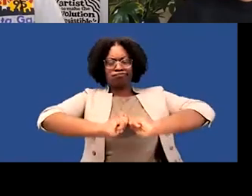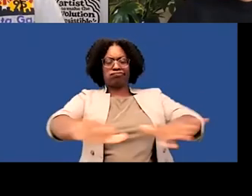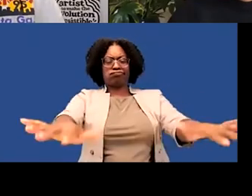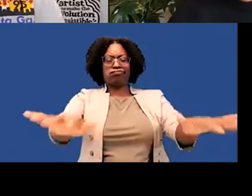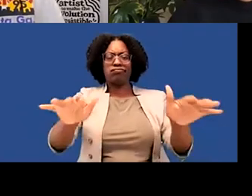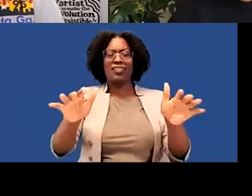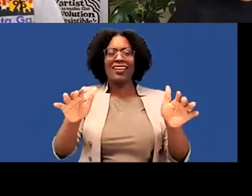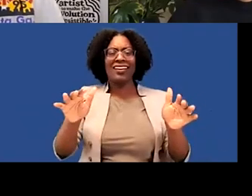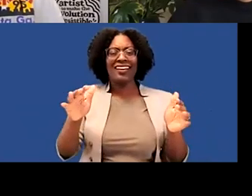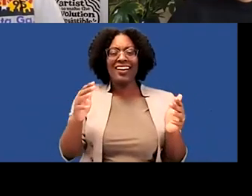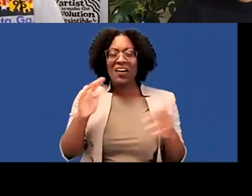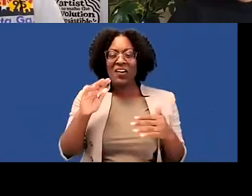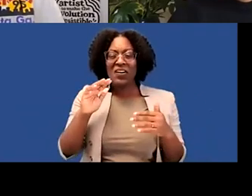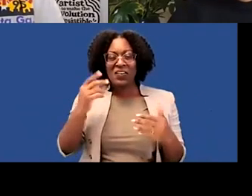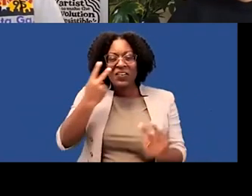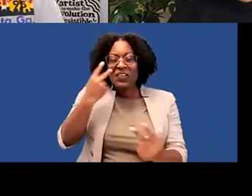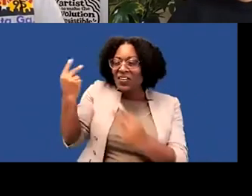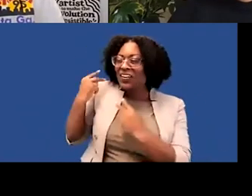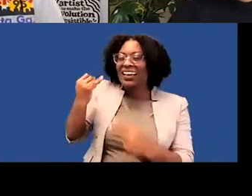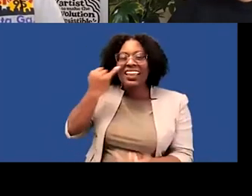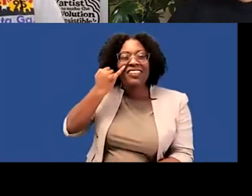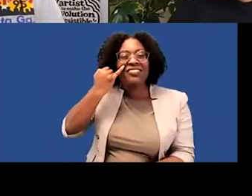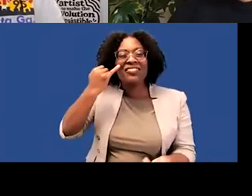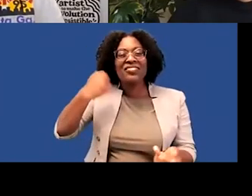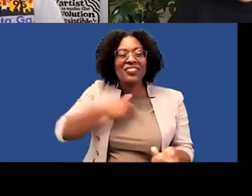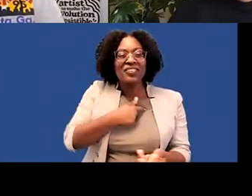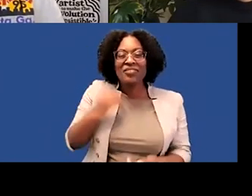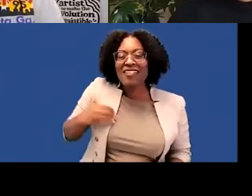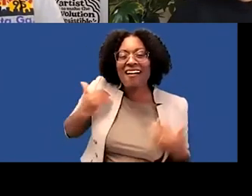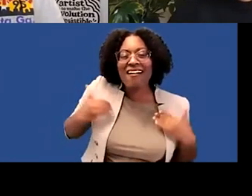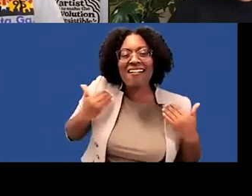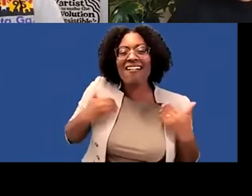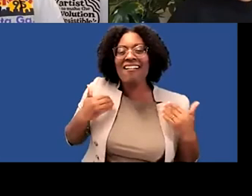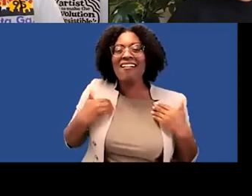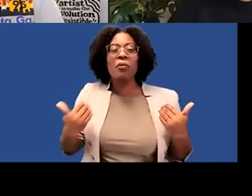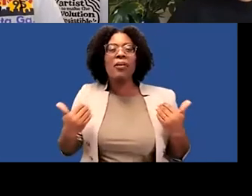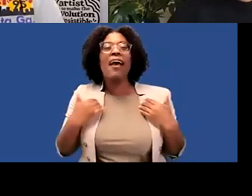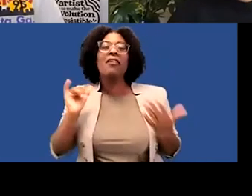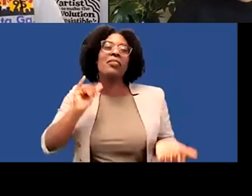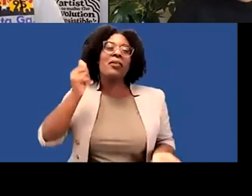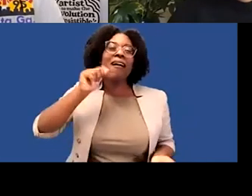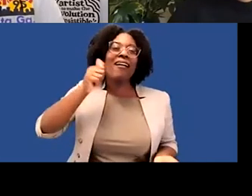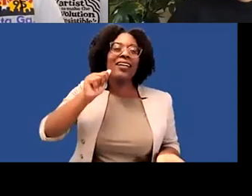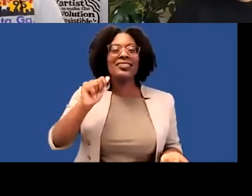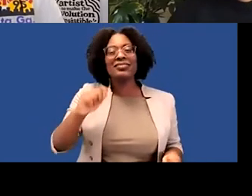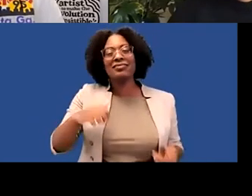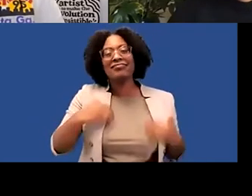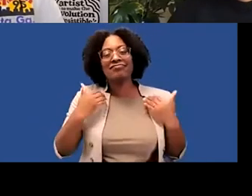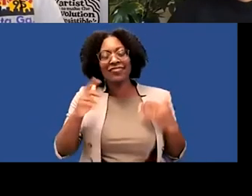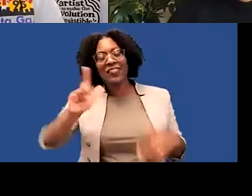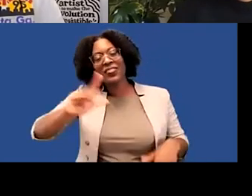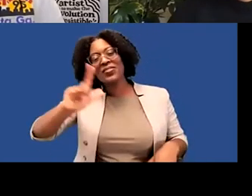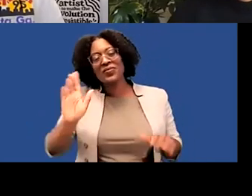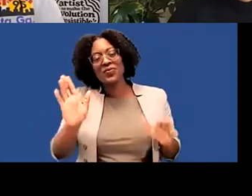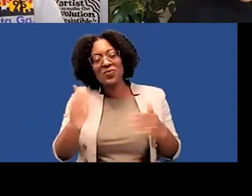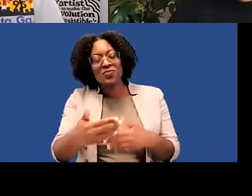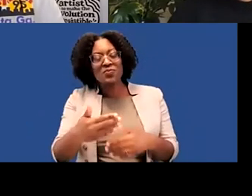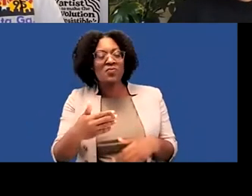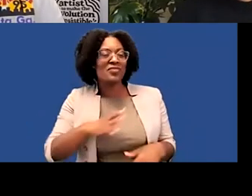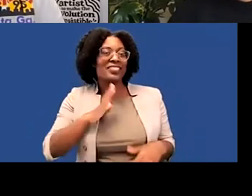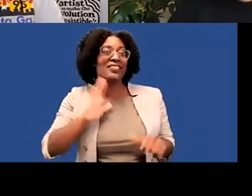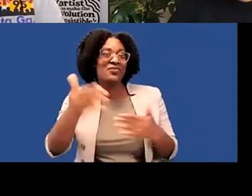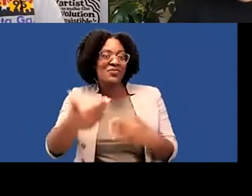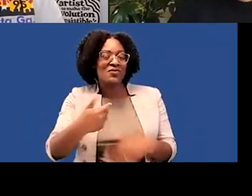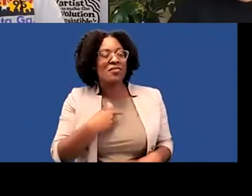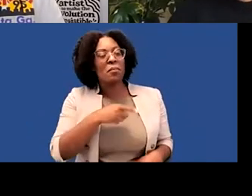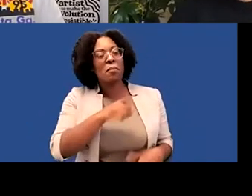stumbled upon in some auntie's living room, you know, and secreted away and then just explored and had this whole experience with. And